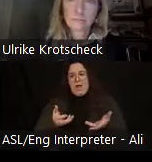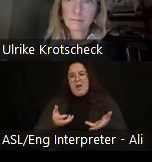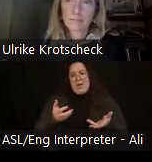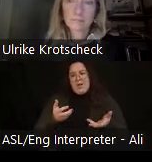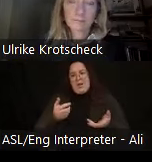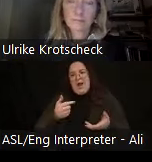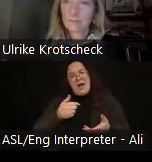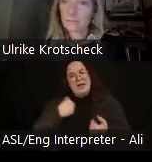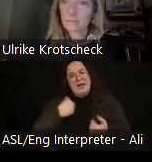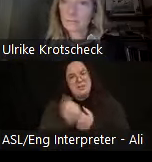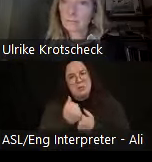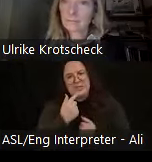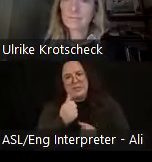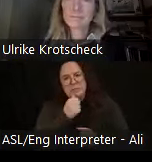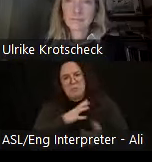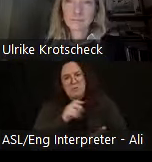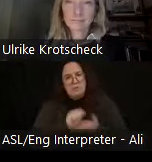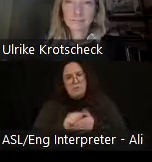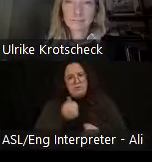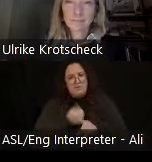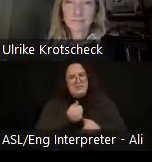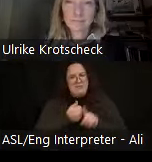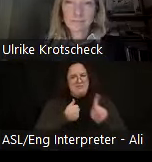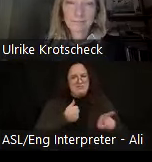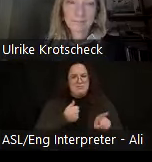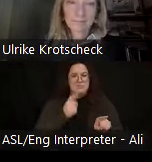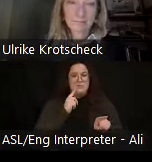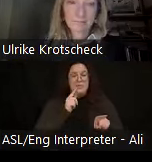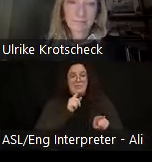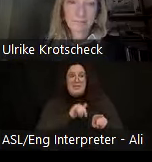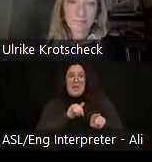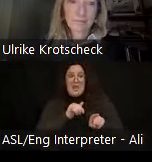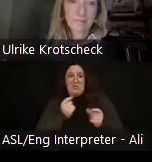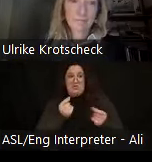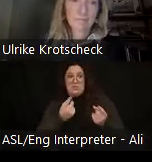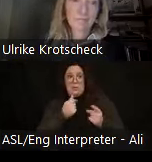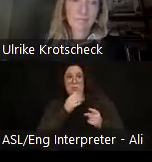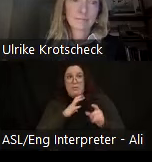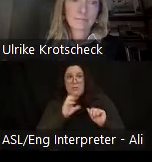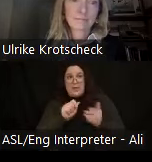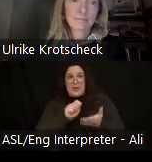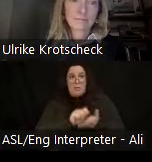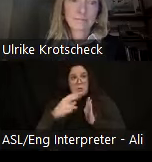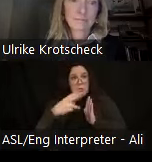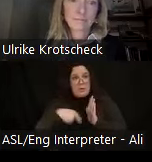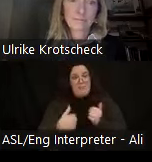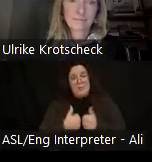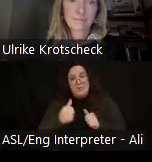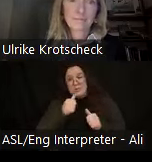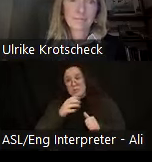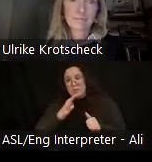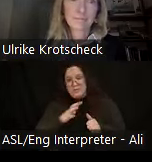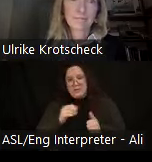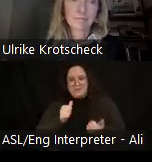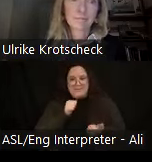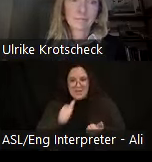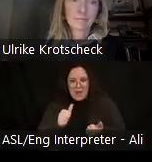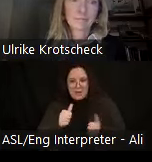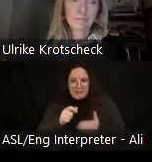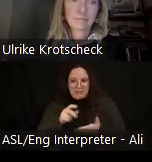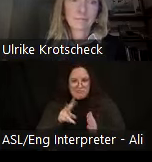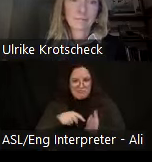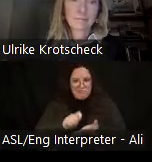they wrote them. So the women were in that case literate, but actually the vast majority of women weren't literate. And so it's